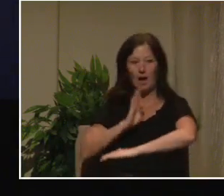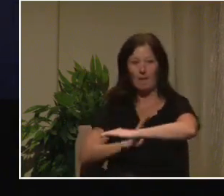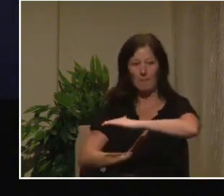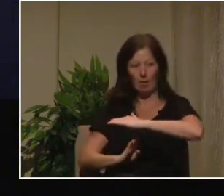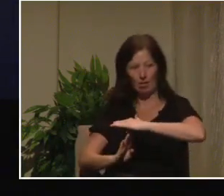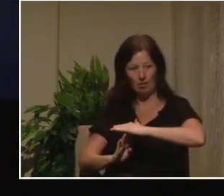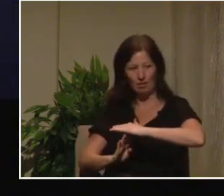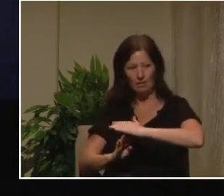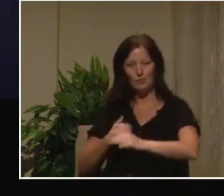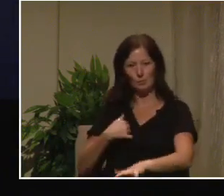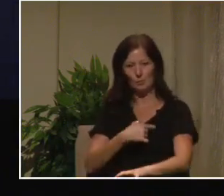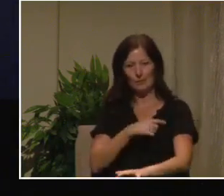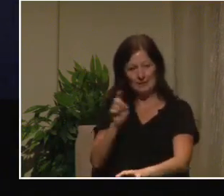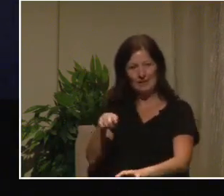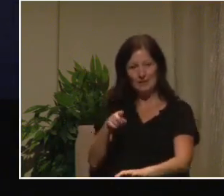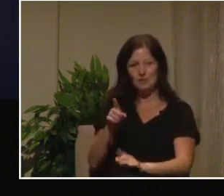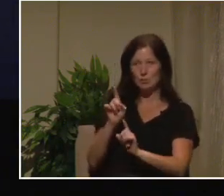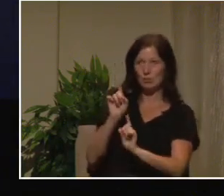"Hineni,